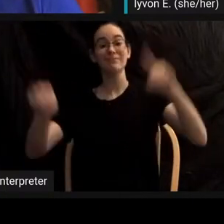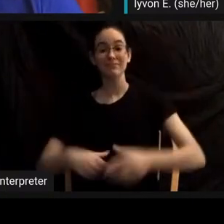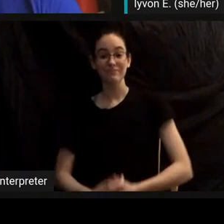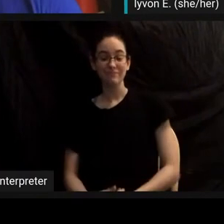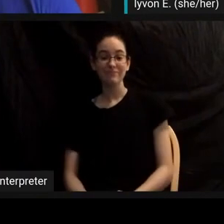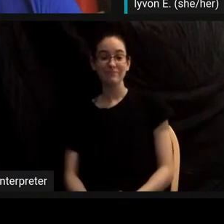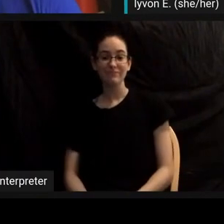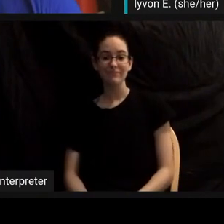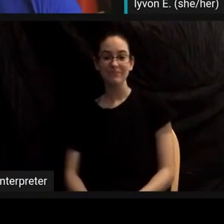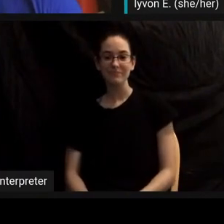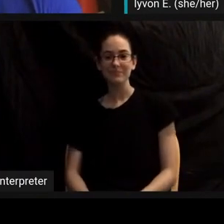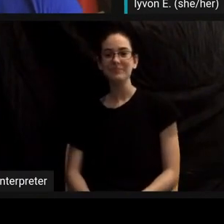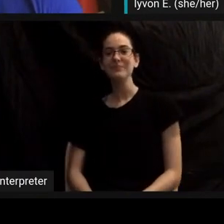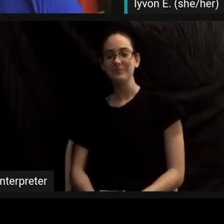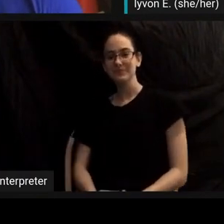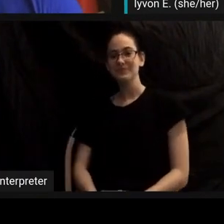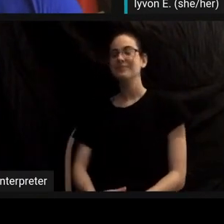Absolutely. I think